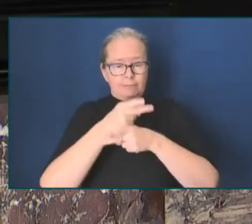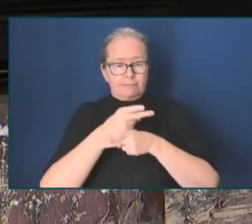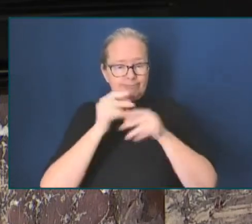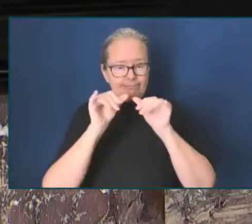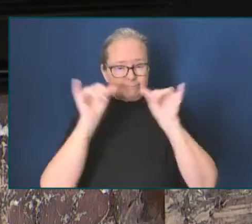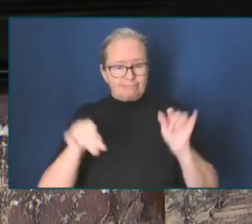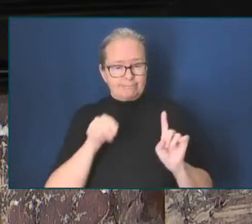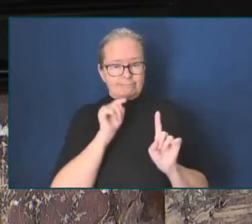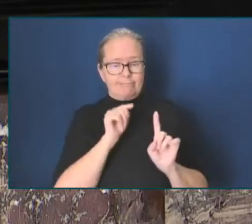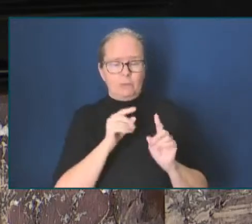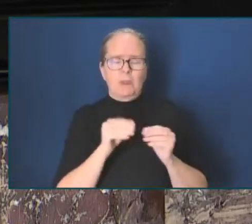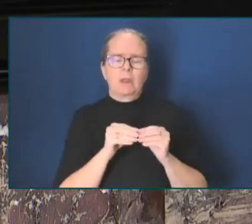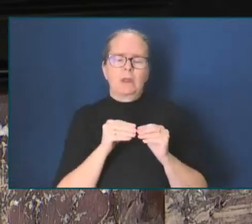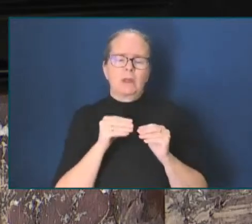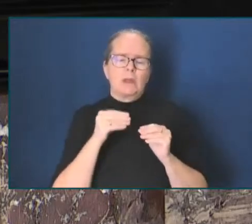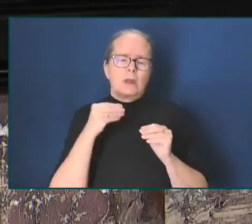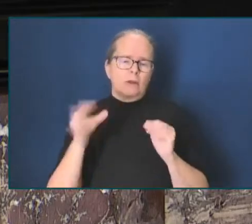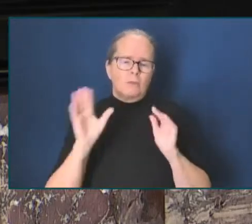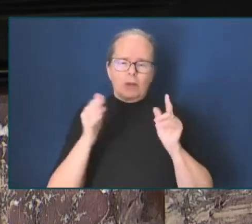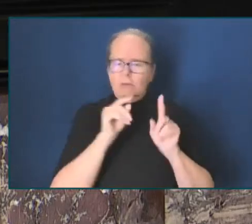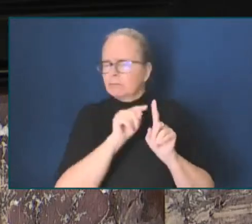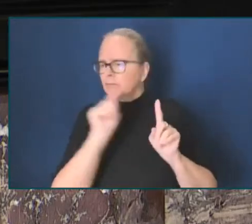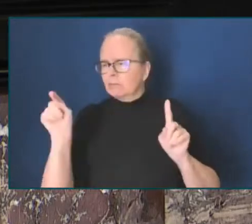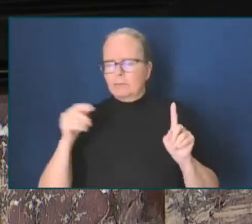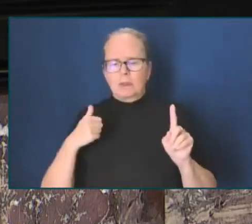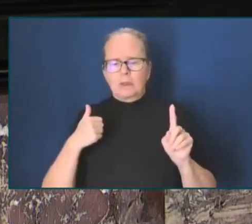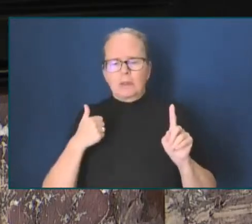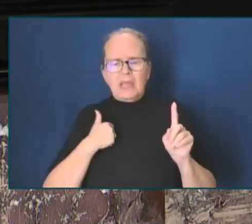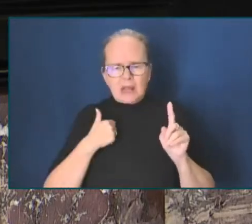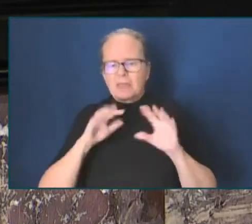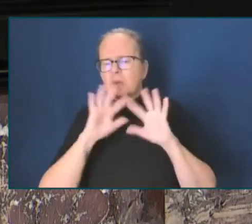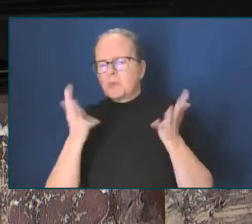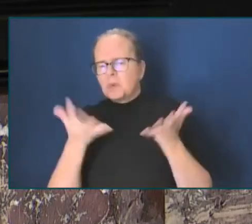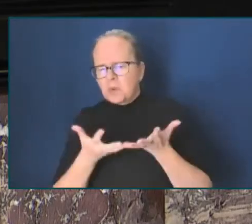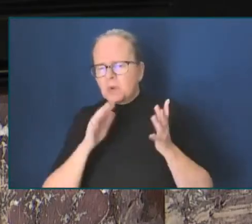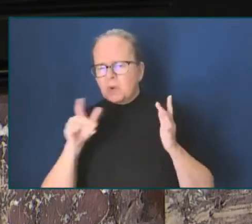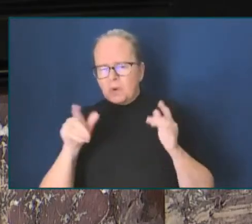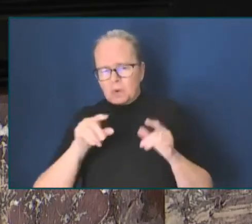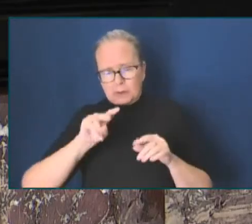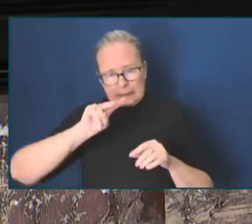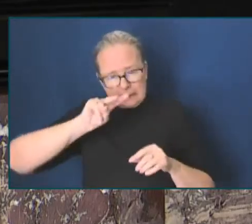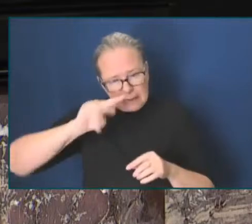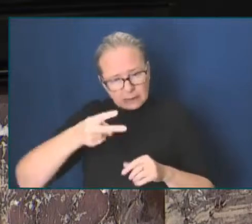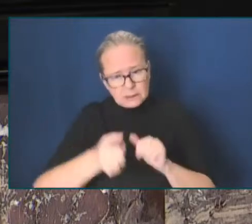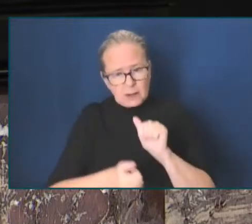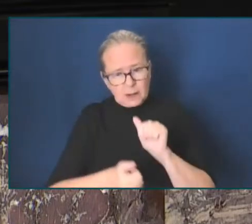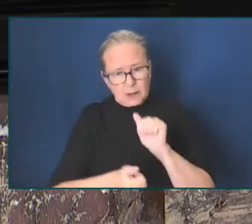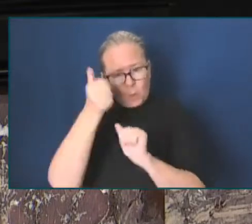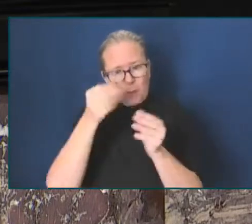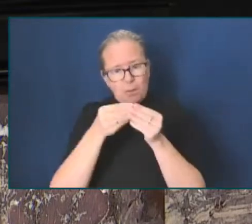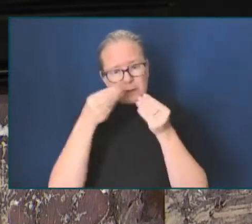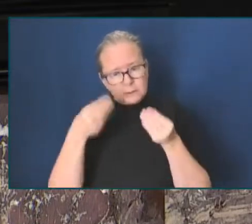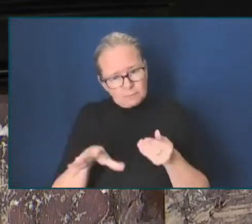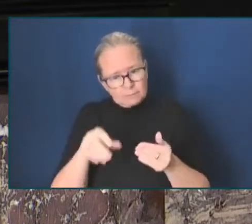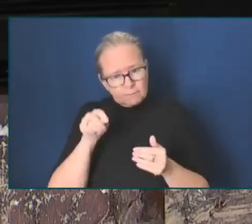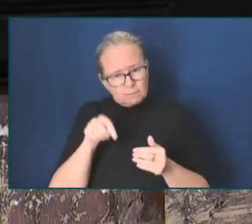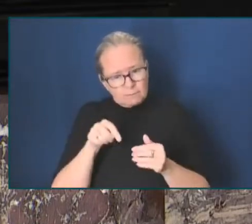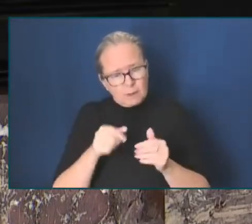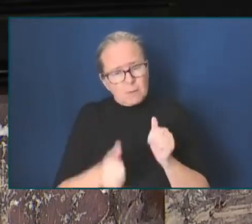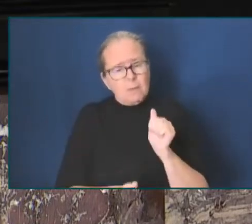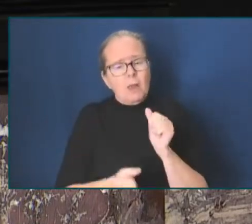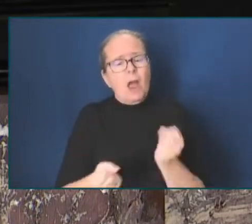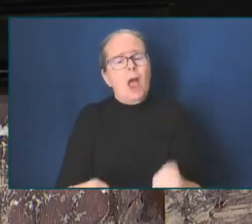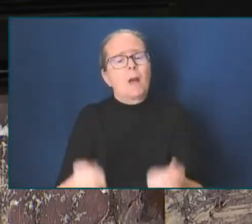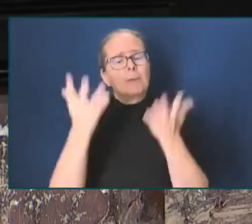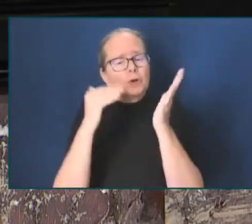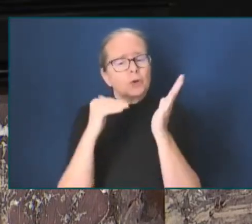are almost dead last on doctors per patient, beds per patient, as well as wait times, particularly